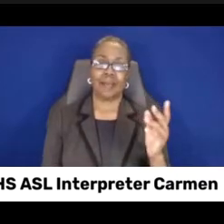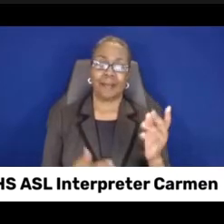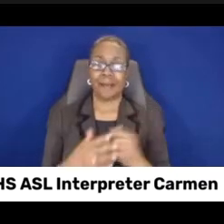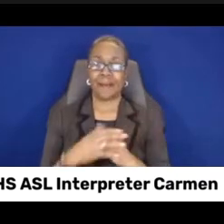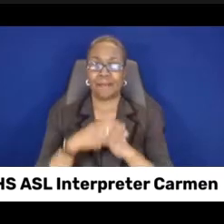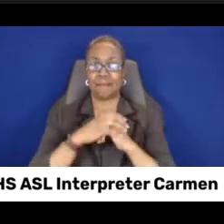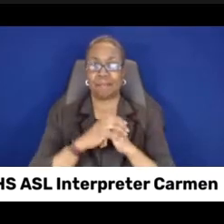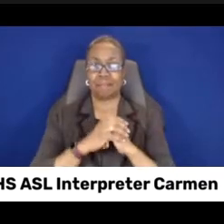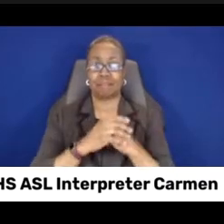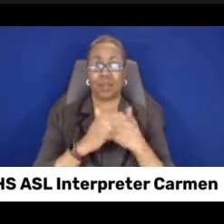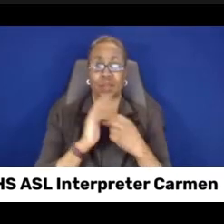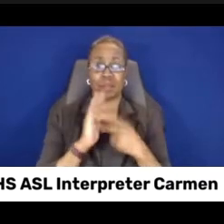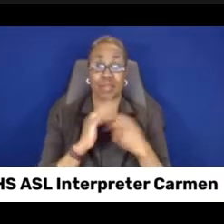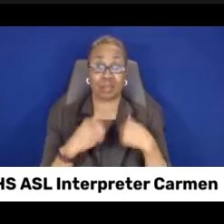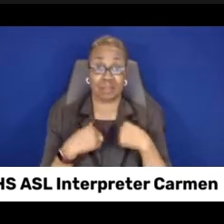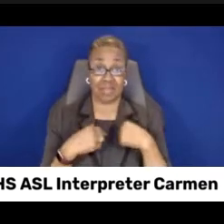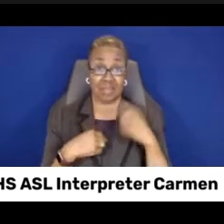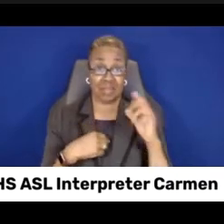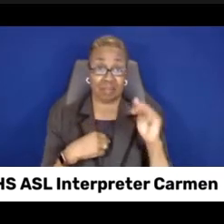are we back to me?